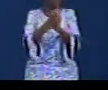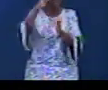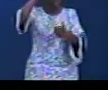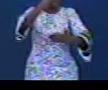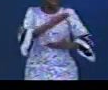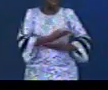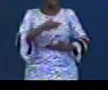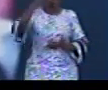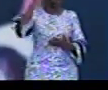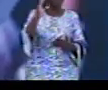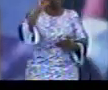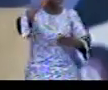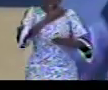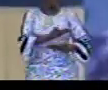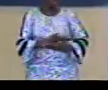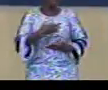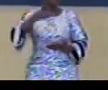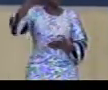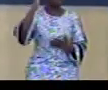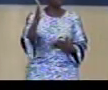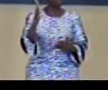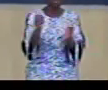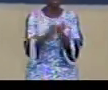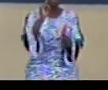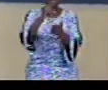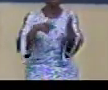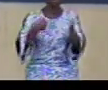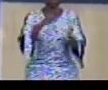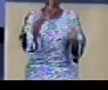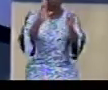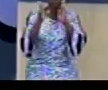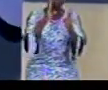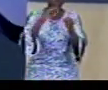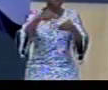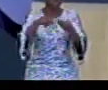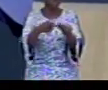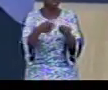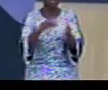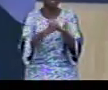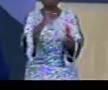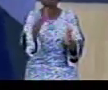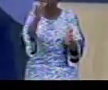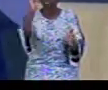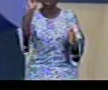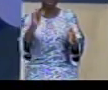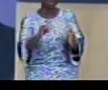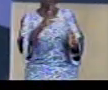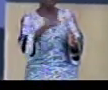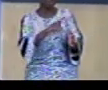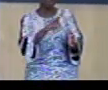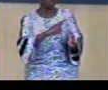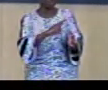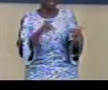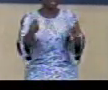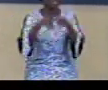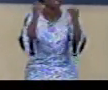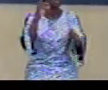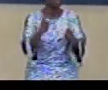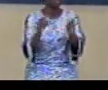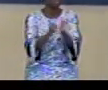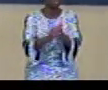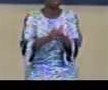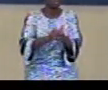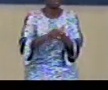that's what you are talking about. It is not by marriage. As many as received him, as you receive him tonight,